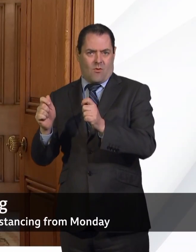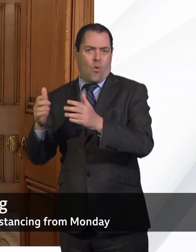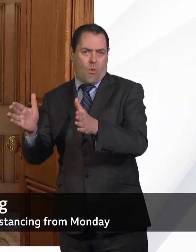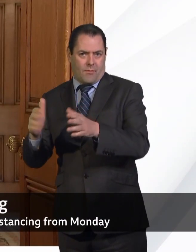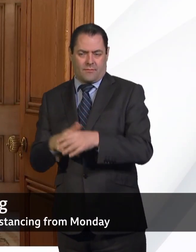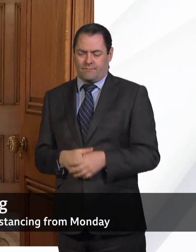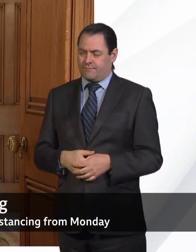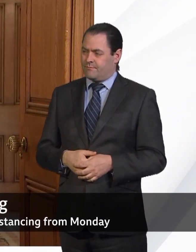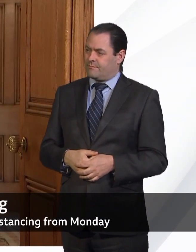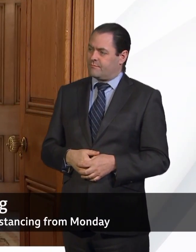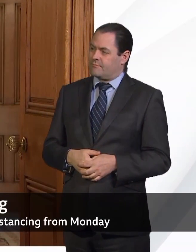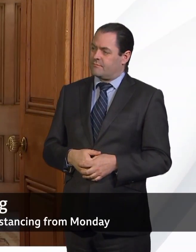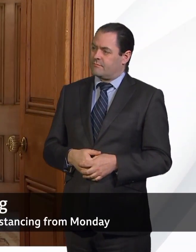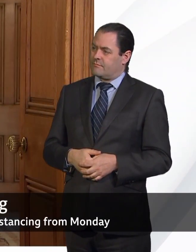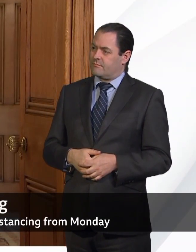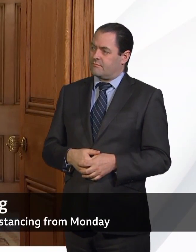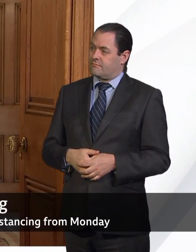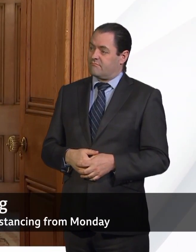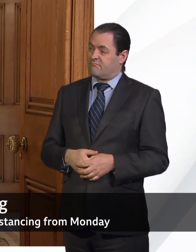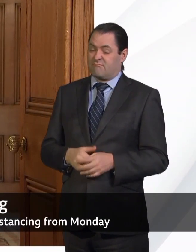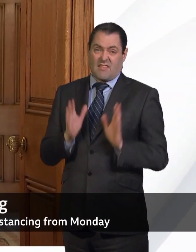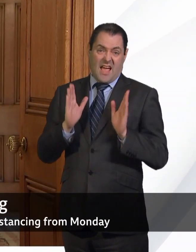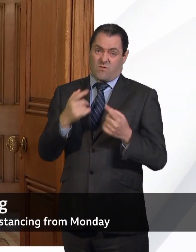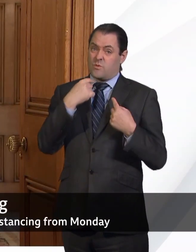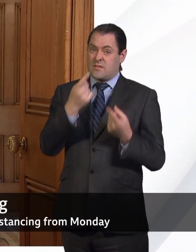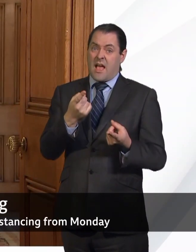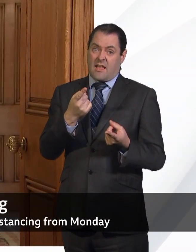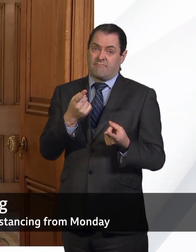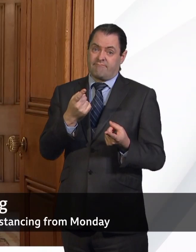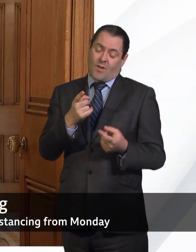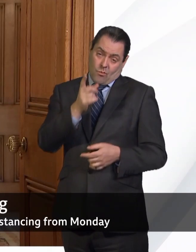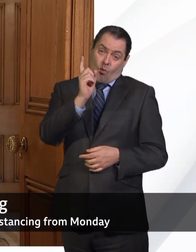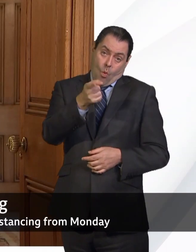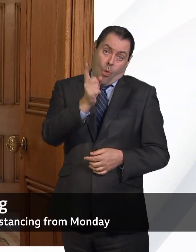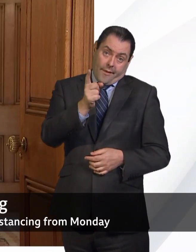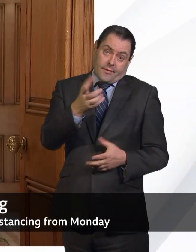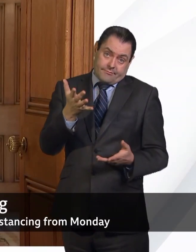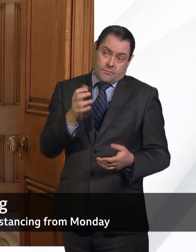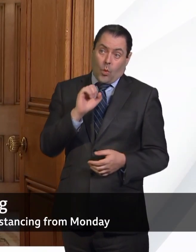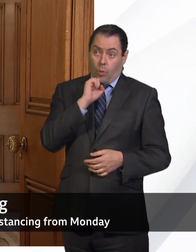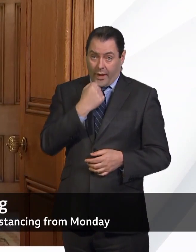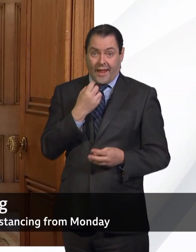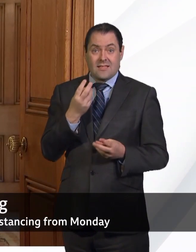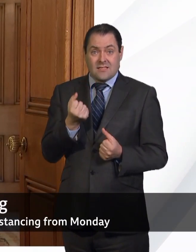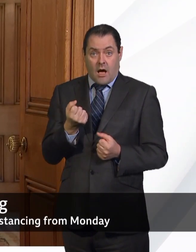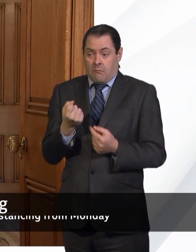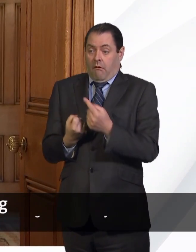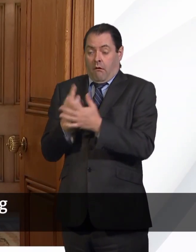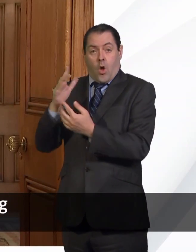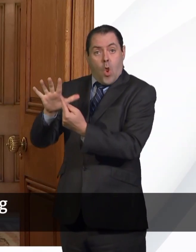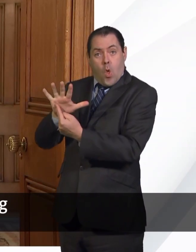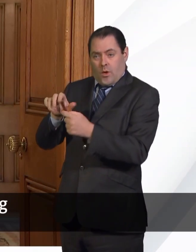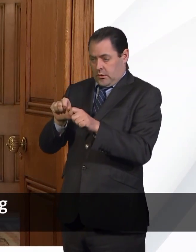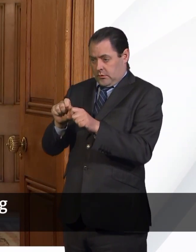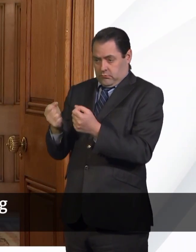you, in all frankness, as we go forwards, that there will be further local outbreaks. So we